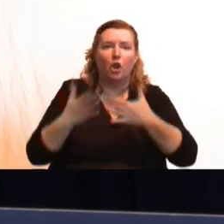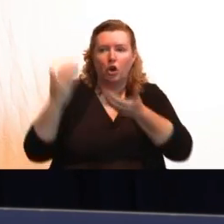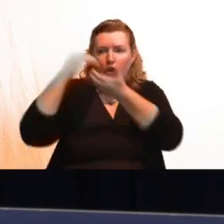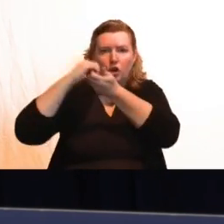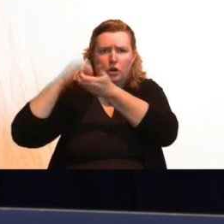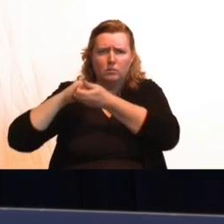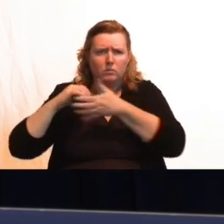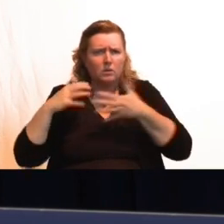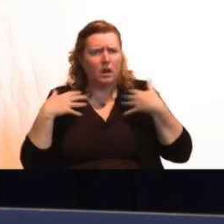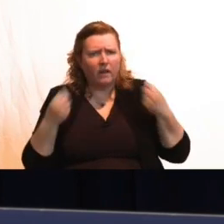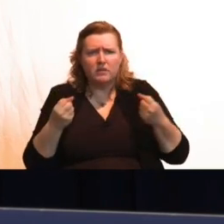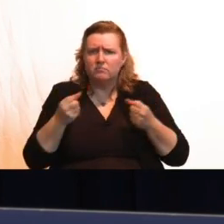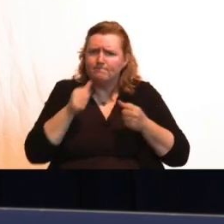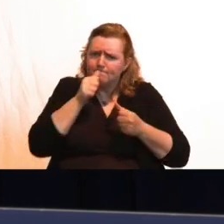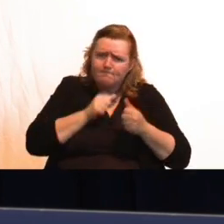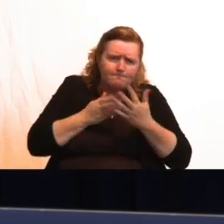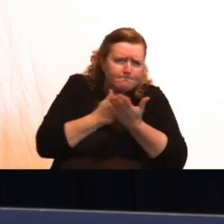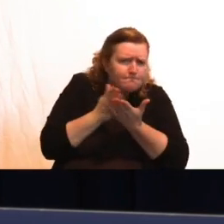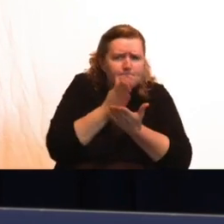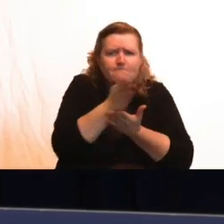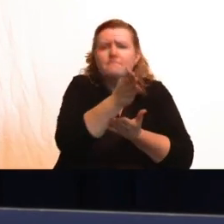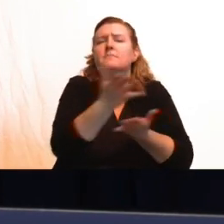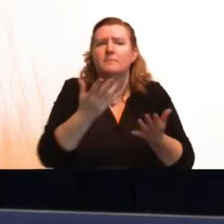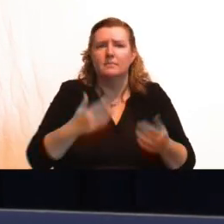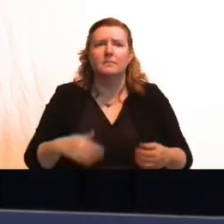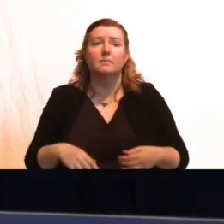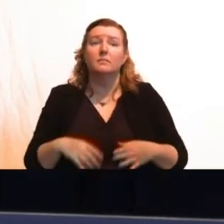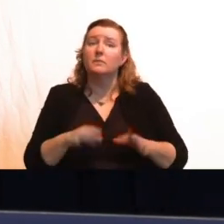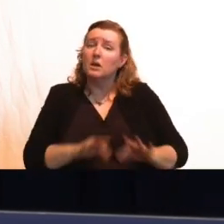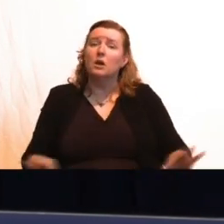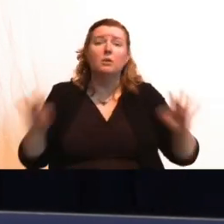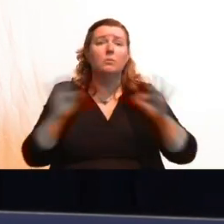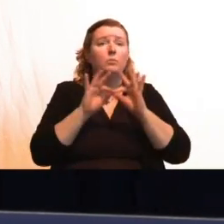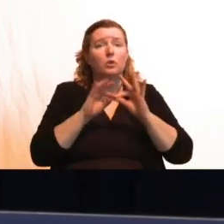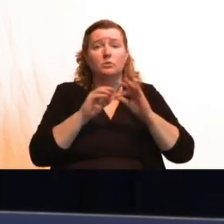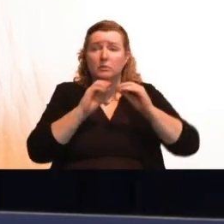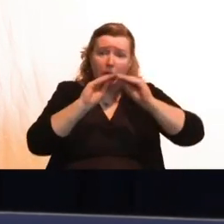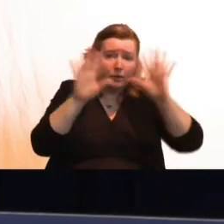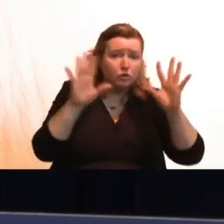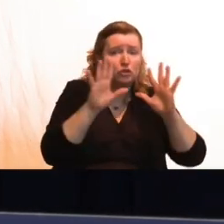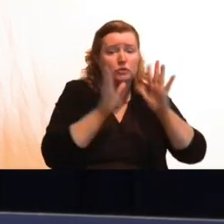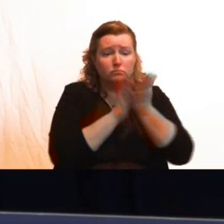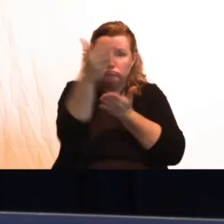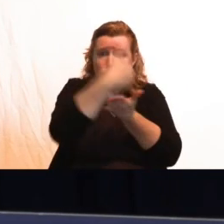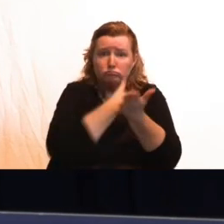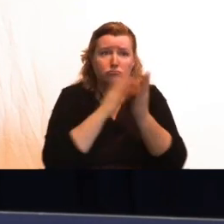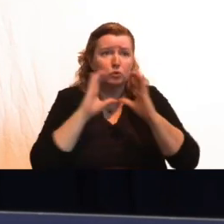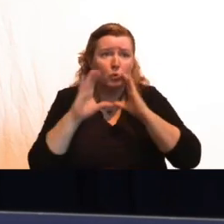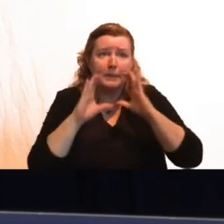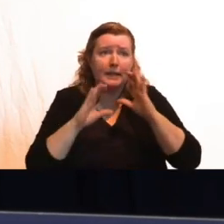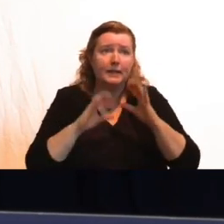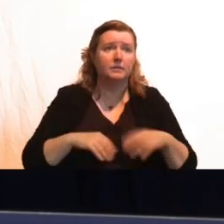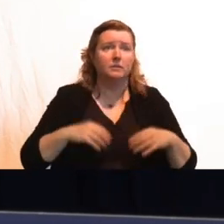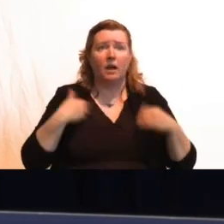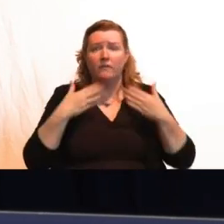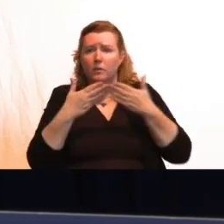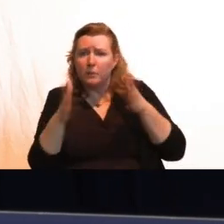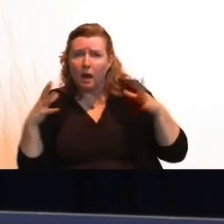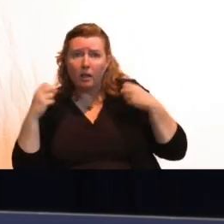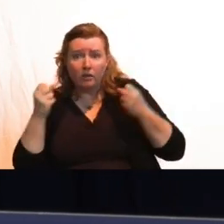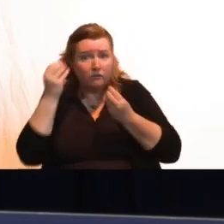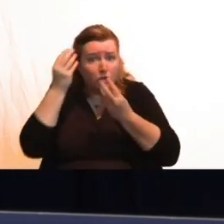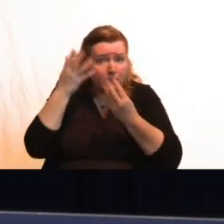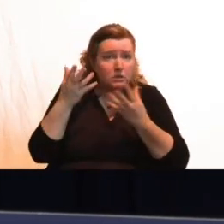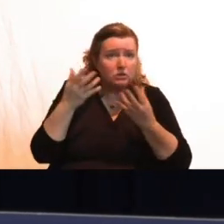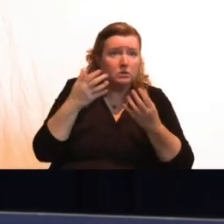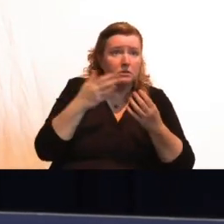and arming the public with information and education. The result of our efforts have been one of the best vaccination